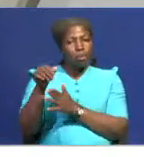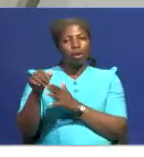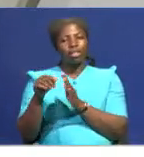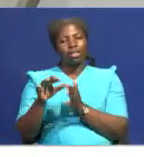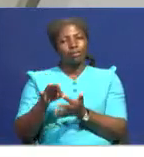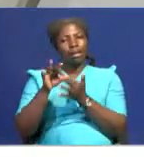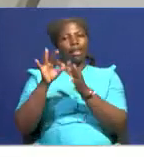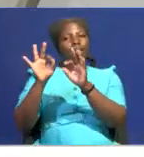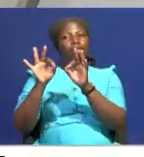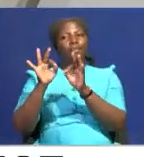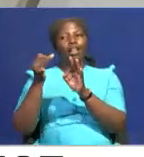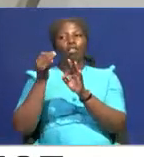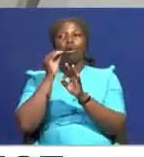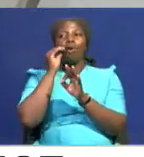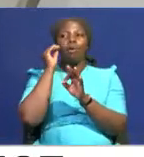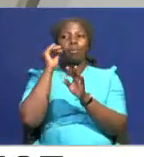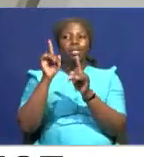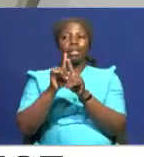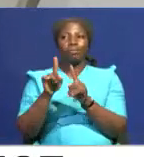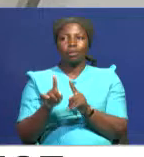homes, and also in